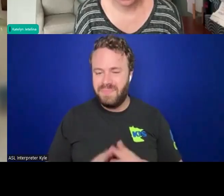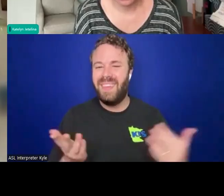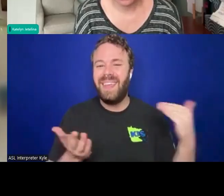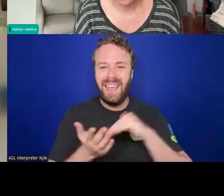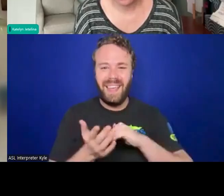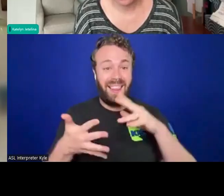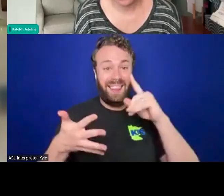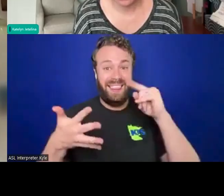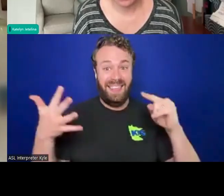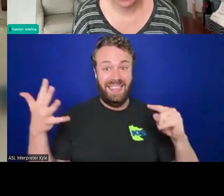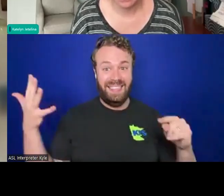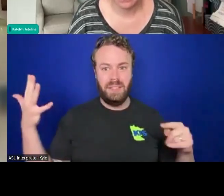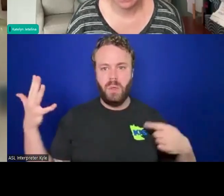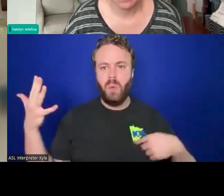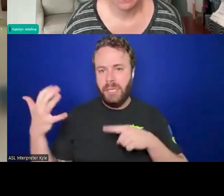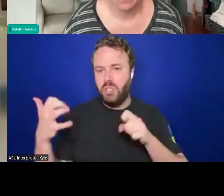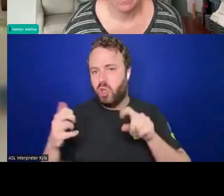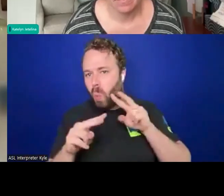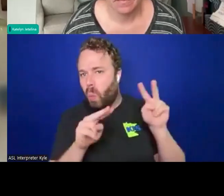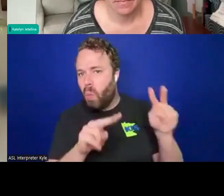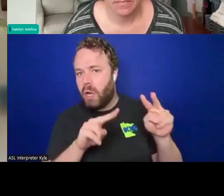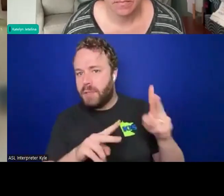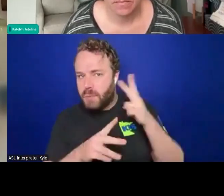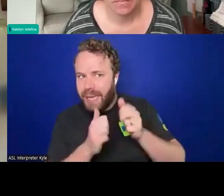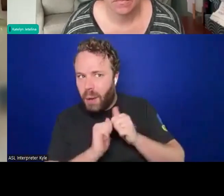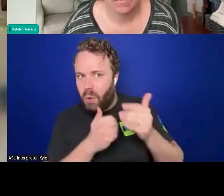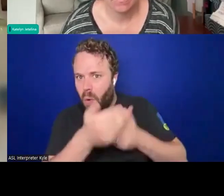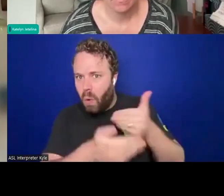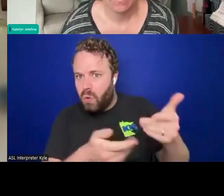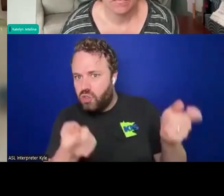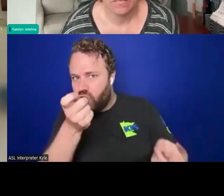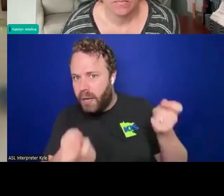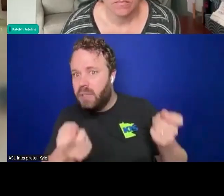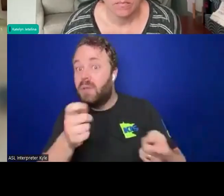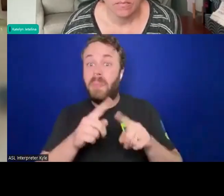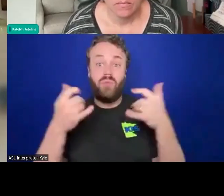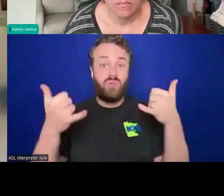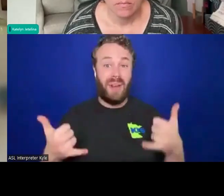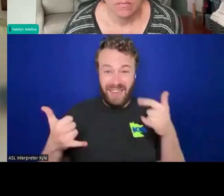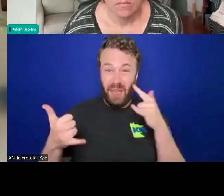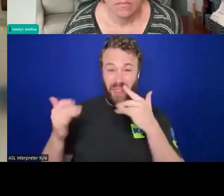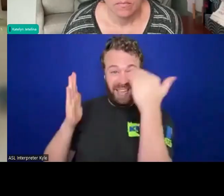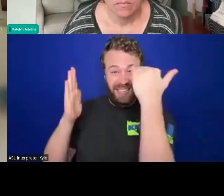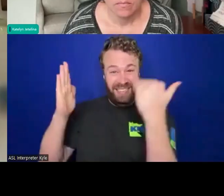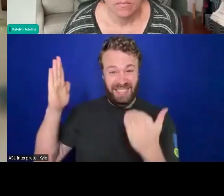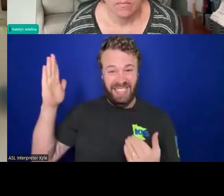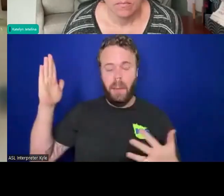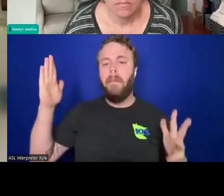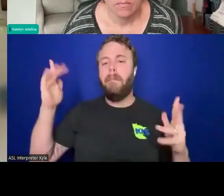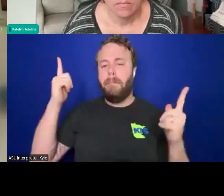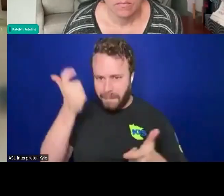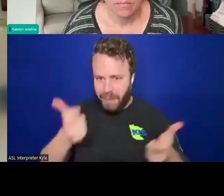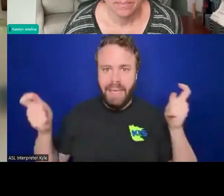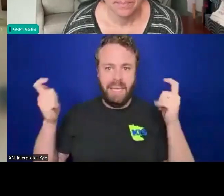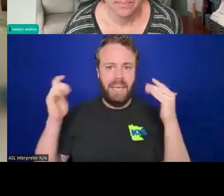should watch over time, but at this point, we are glad to see that this list of high-risk conditions has remained very